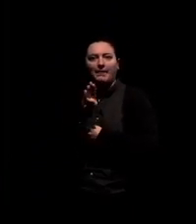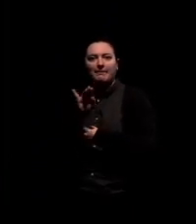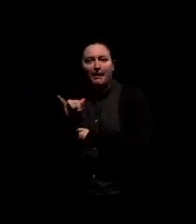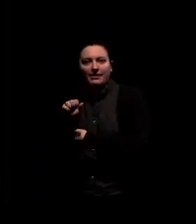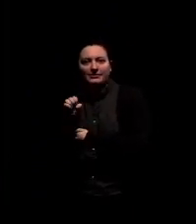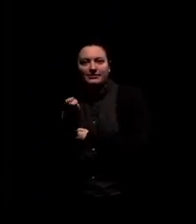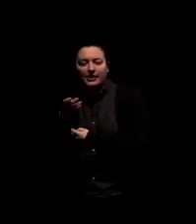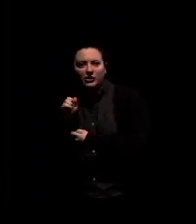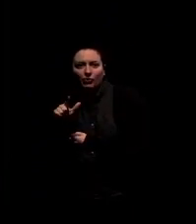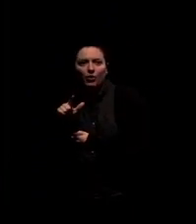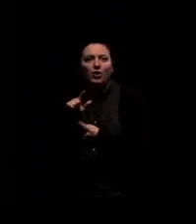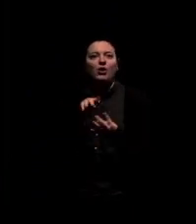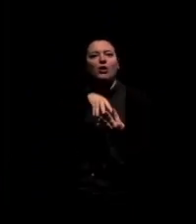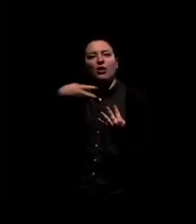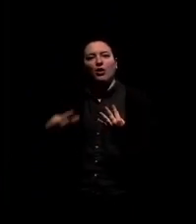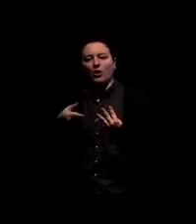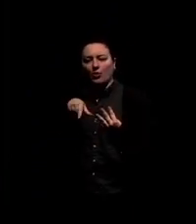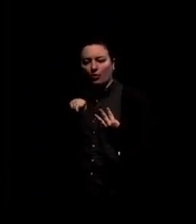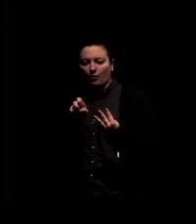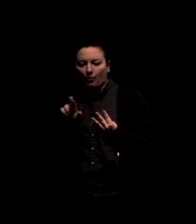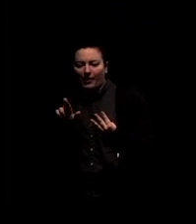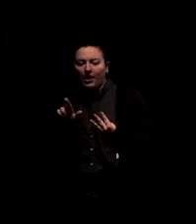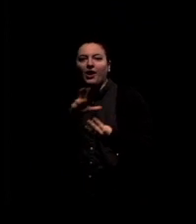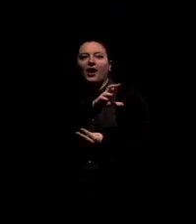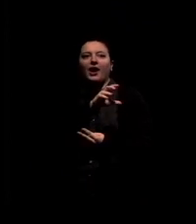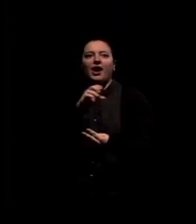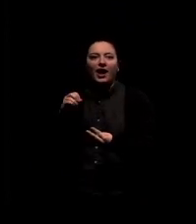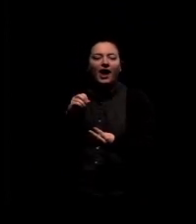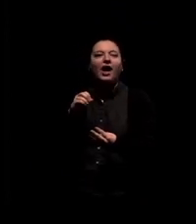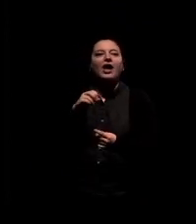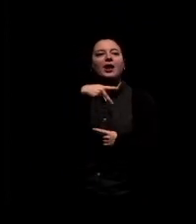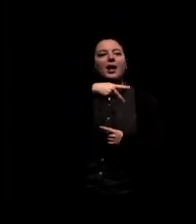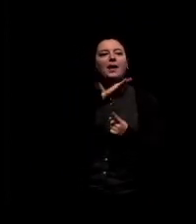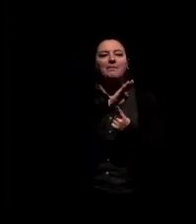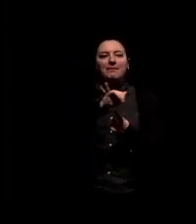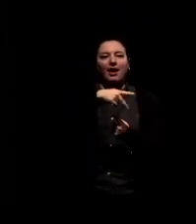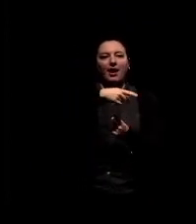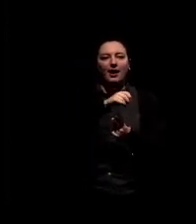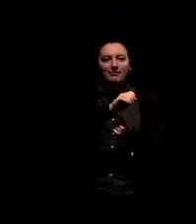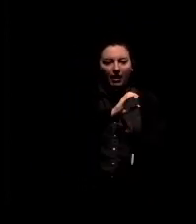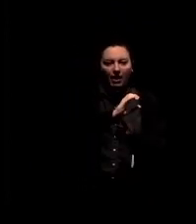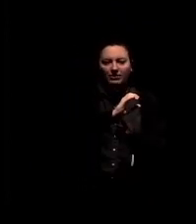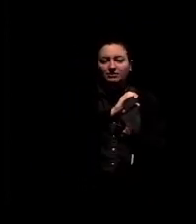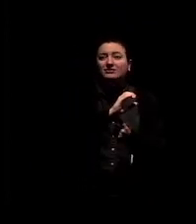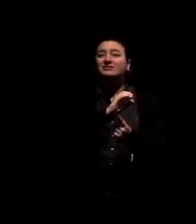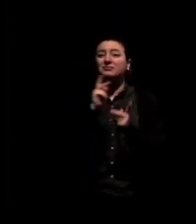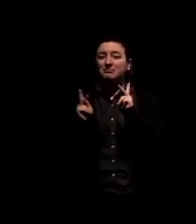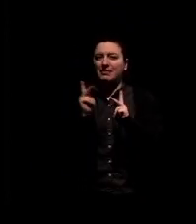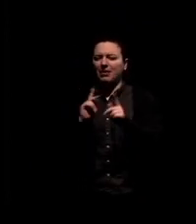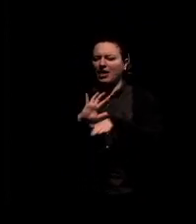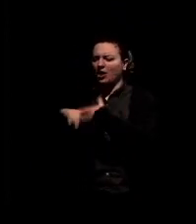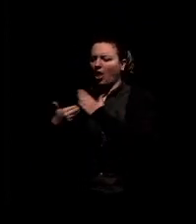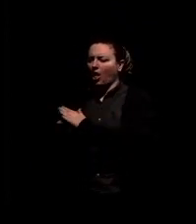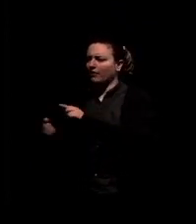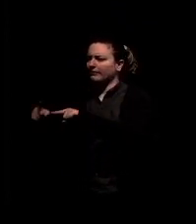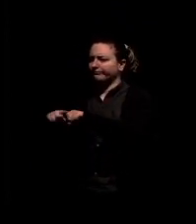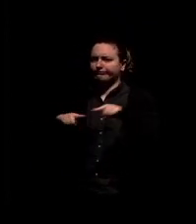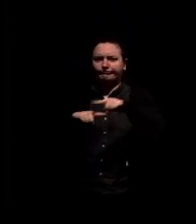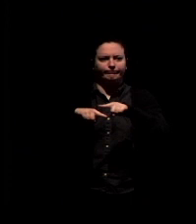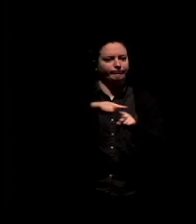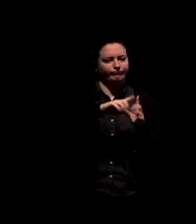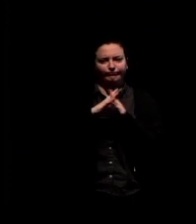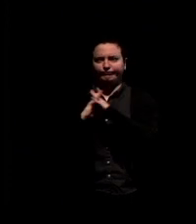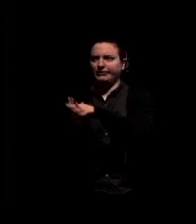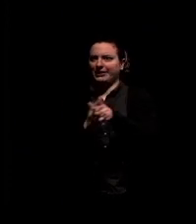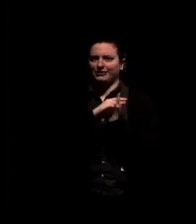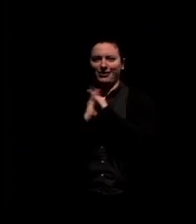as well as Black, Indigenous people of color, and those at the intersection of all of those identities. And also provide some research and examples